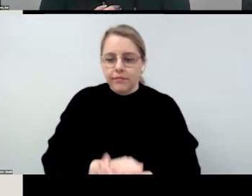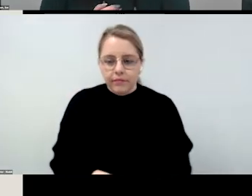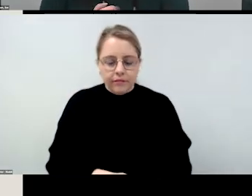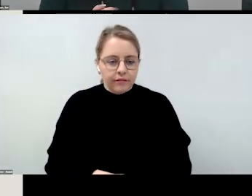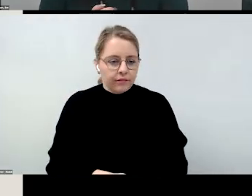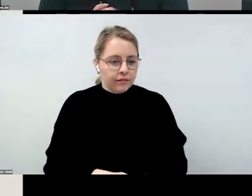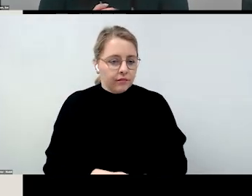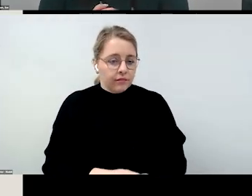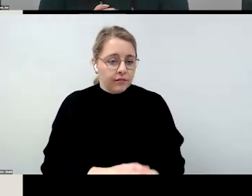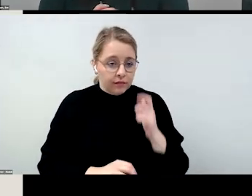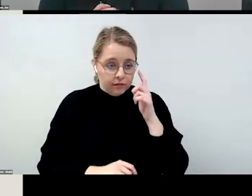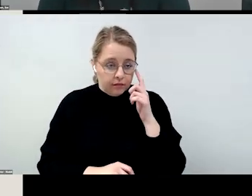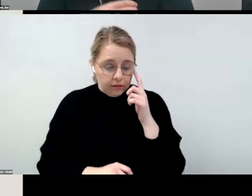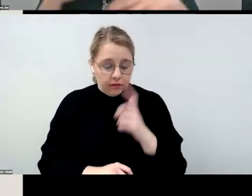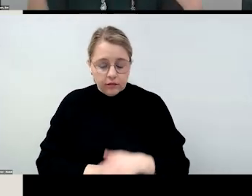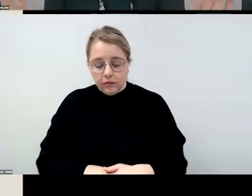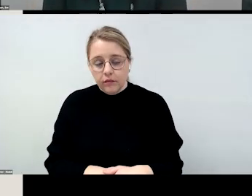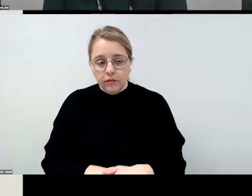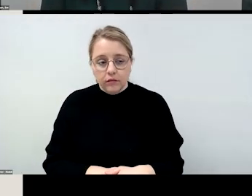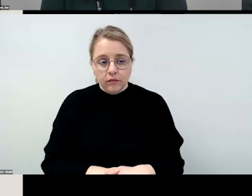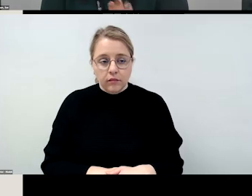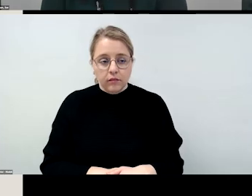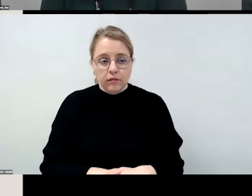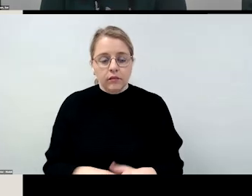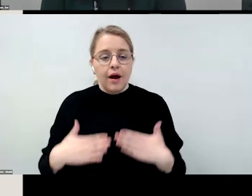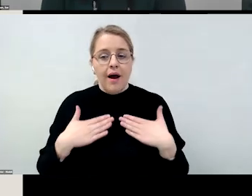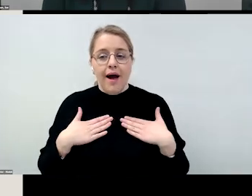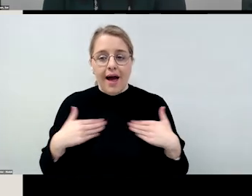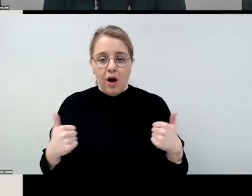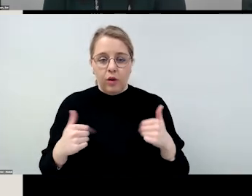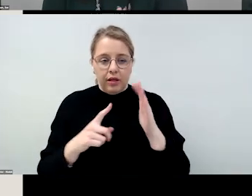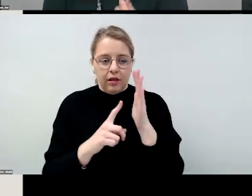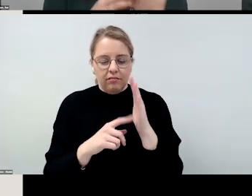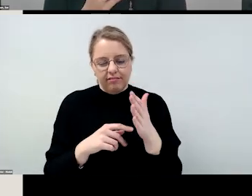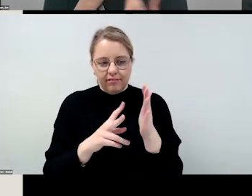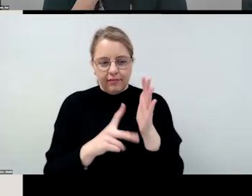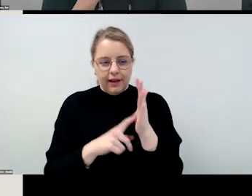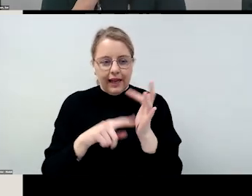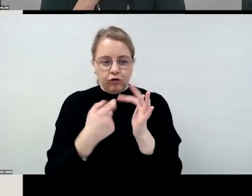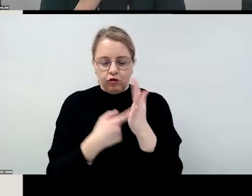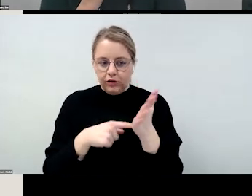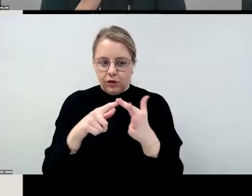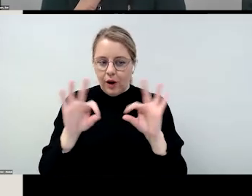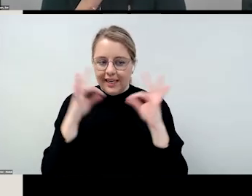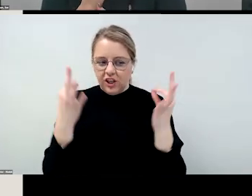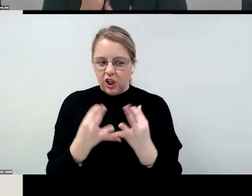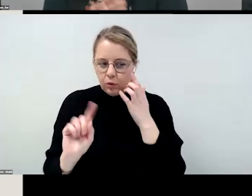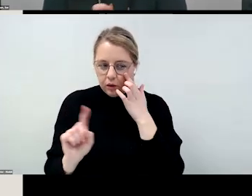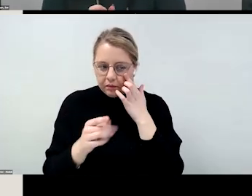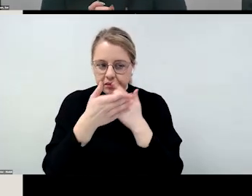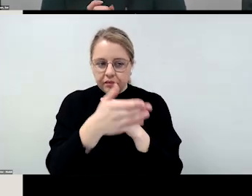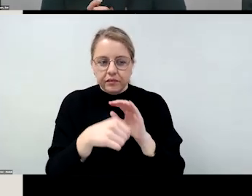thinking about trying to consider what a health literate organization is, for example, we have this resource here from Health